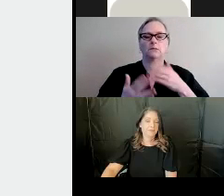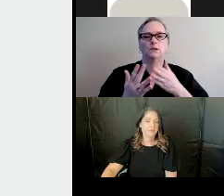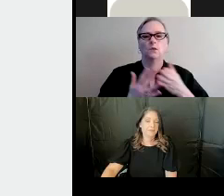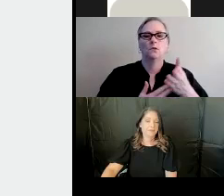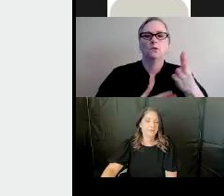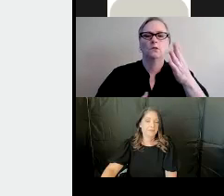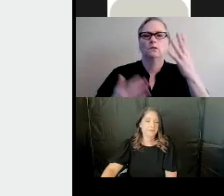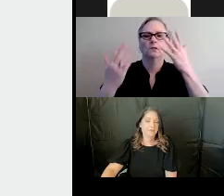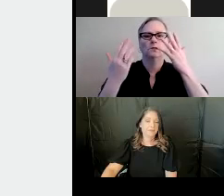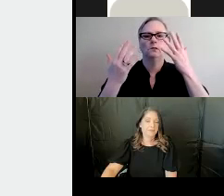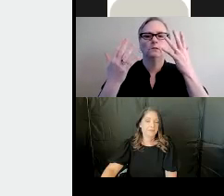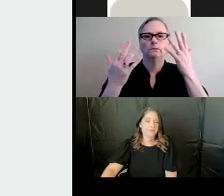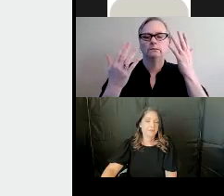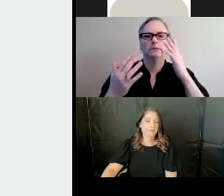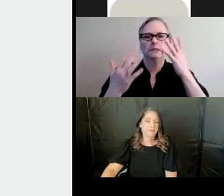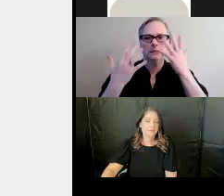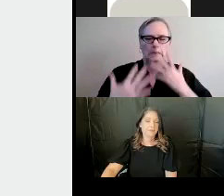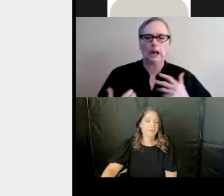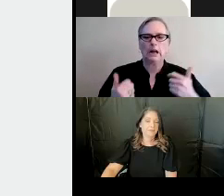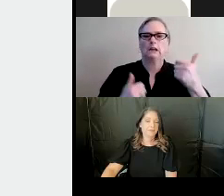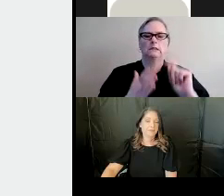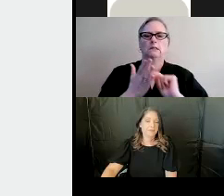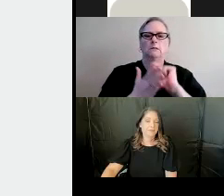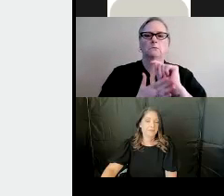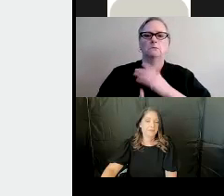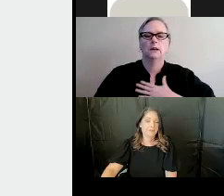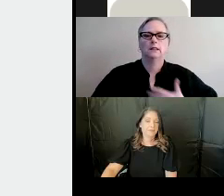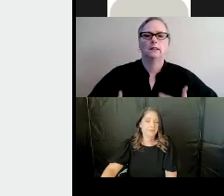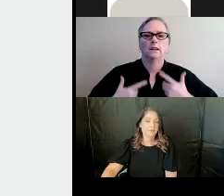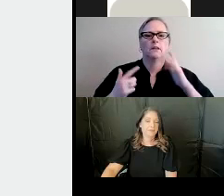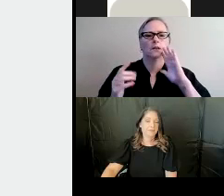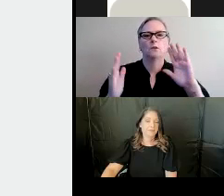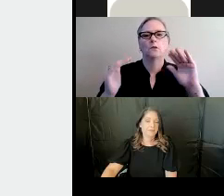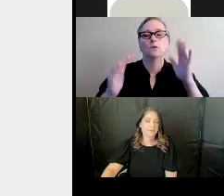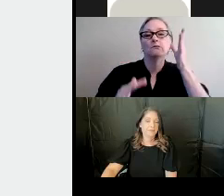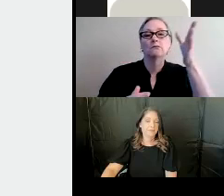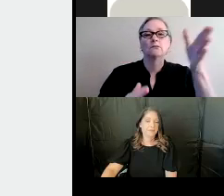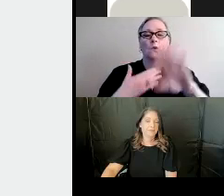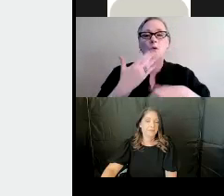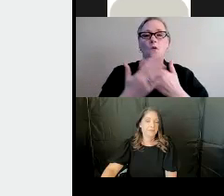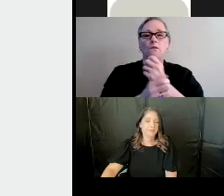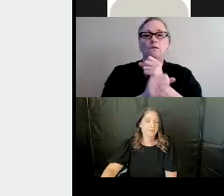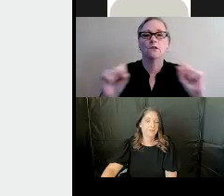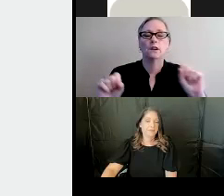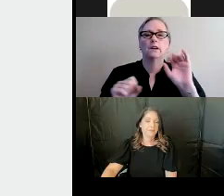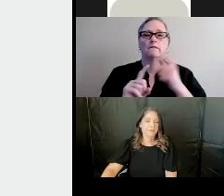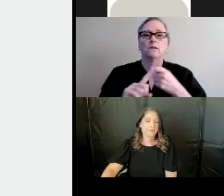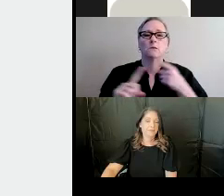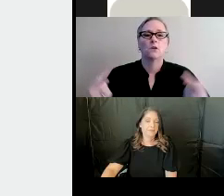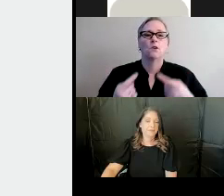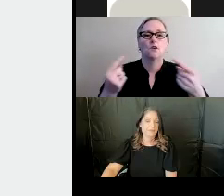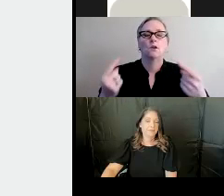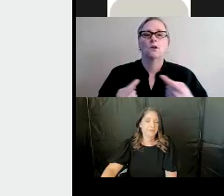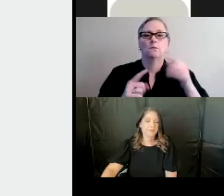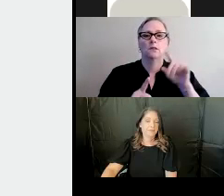times in my life. I too hope that someday we are all free of all kinds of harm, especially abuse and neglect.